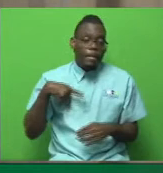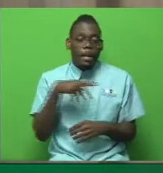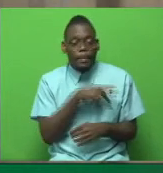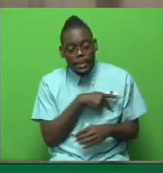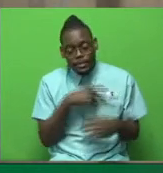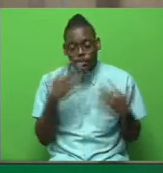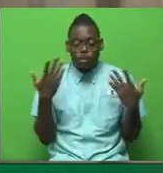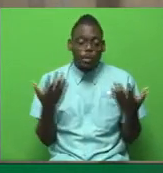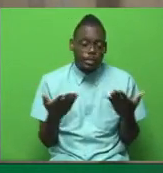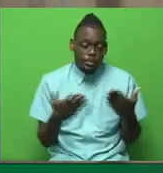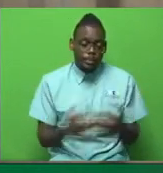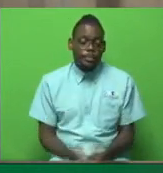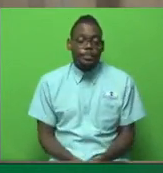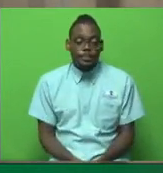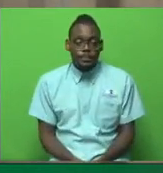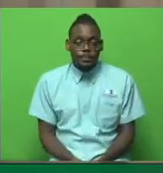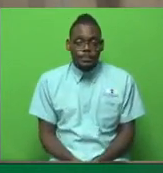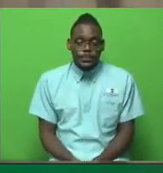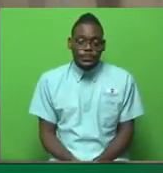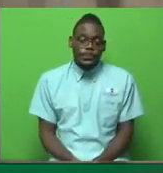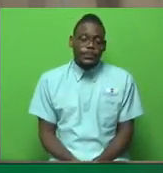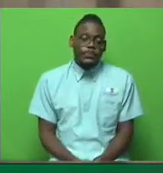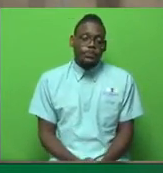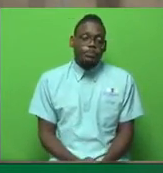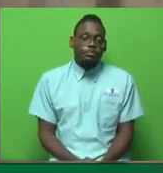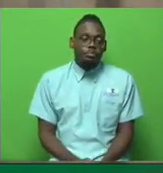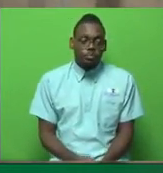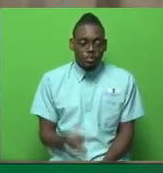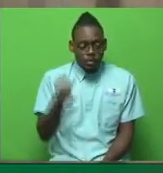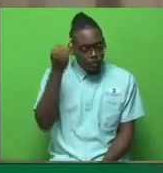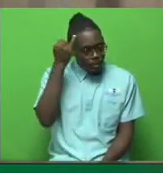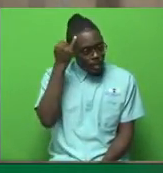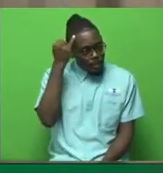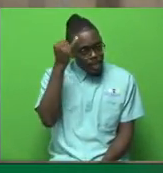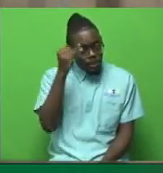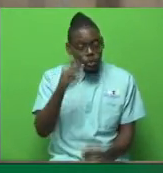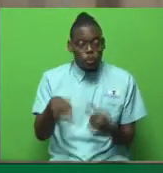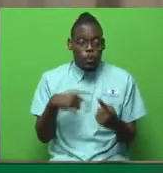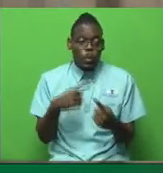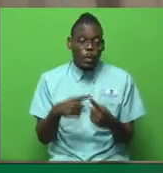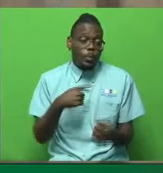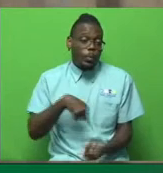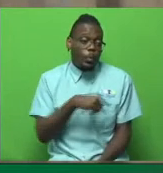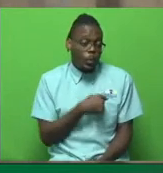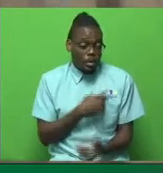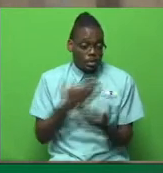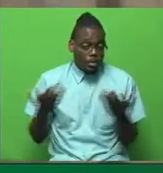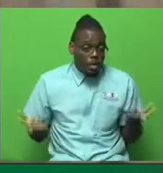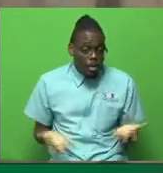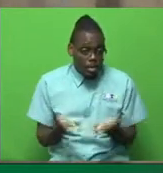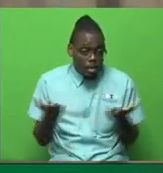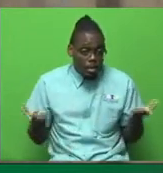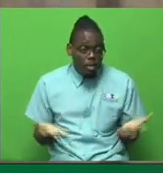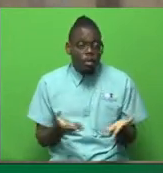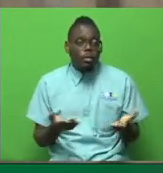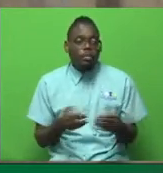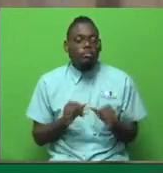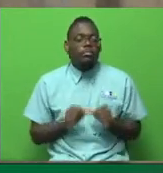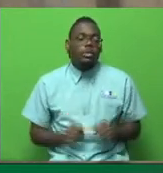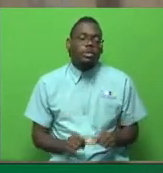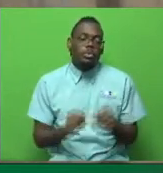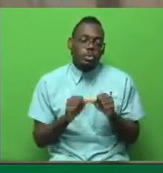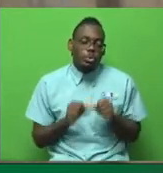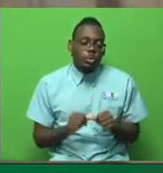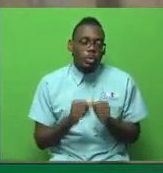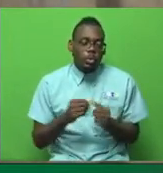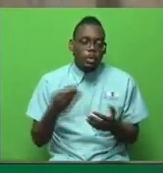and then when we stand here and as we continue with this budget